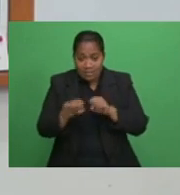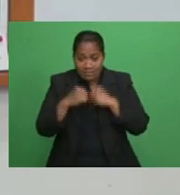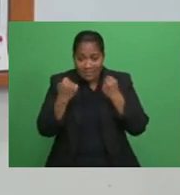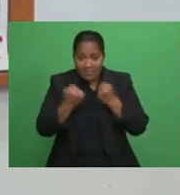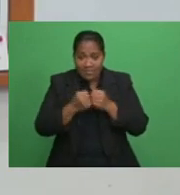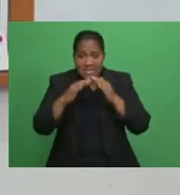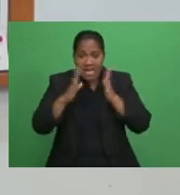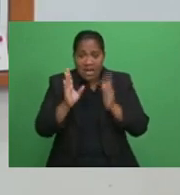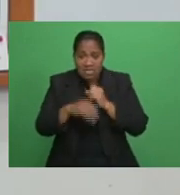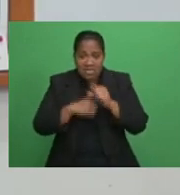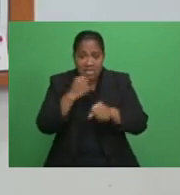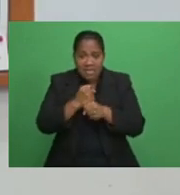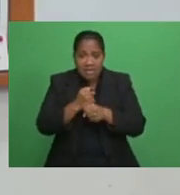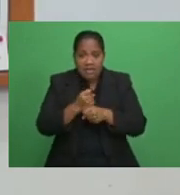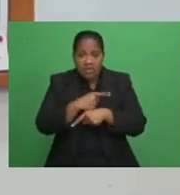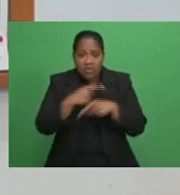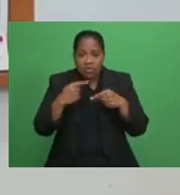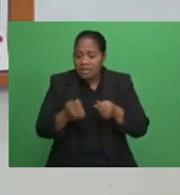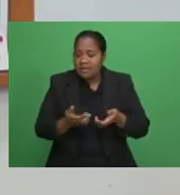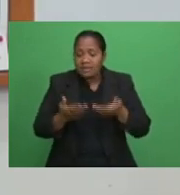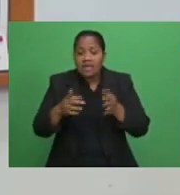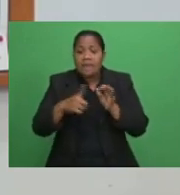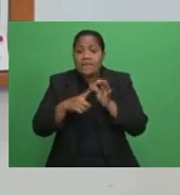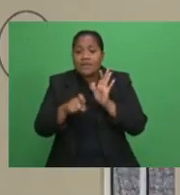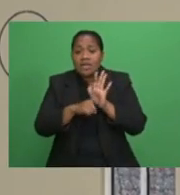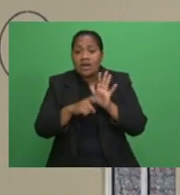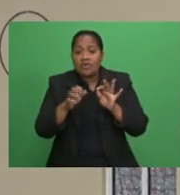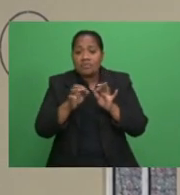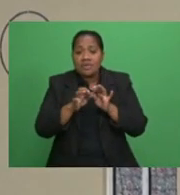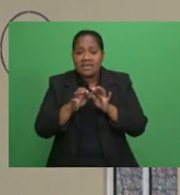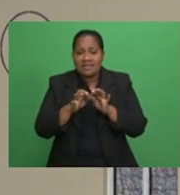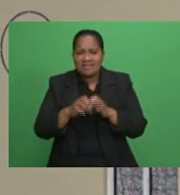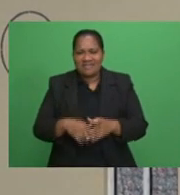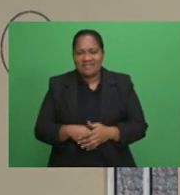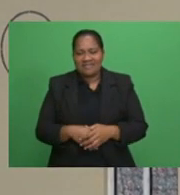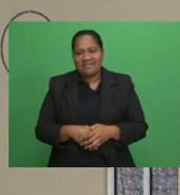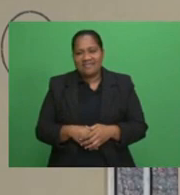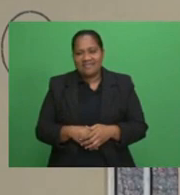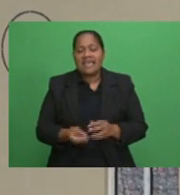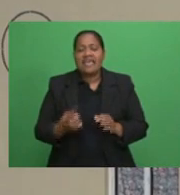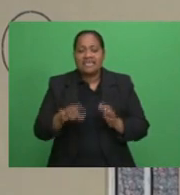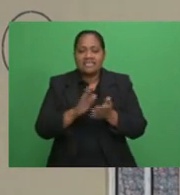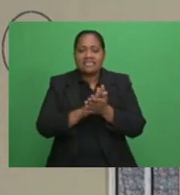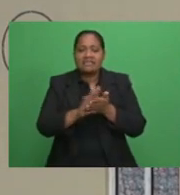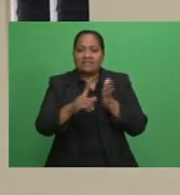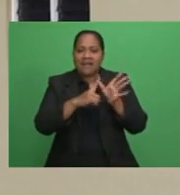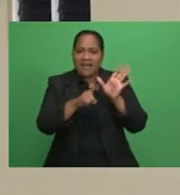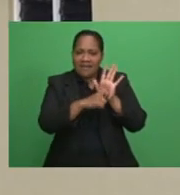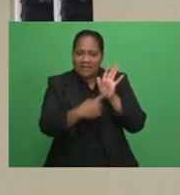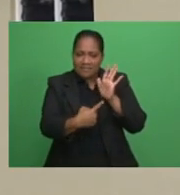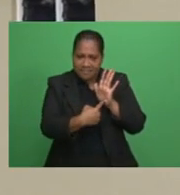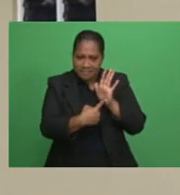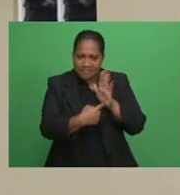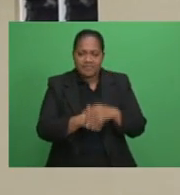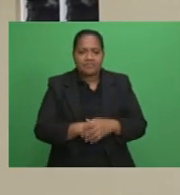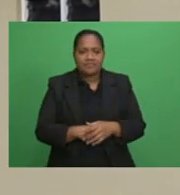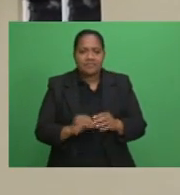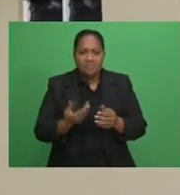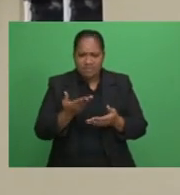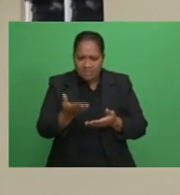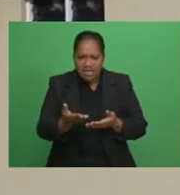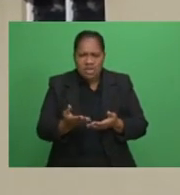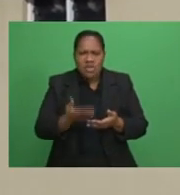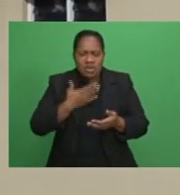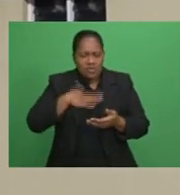subsidize rent for PRB tenants as well as HUT. She also wants to put funding towards streamlining systems and removing